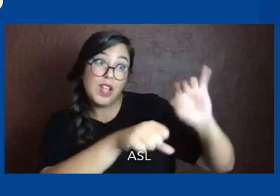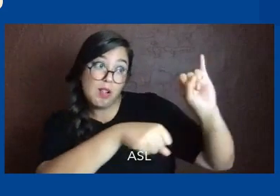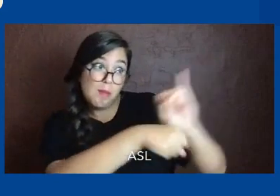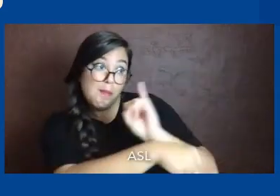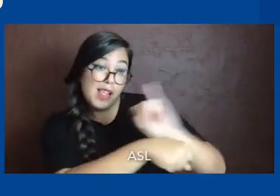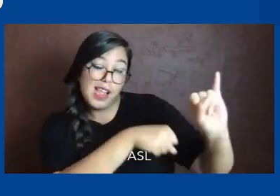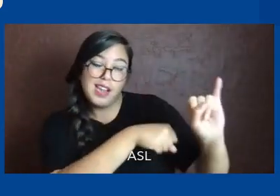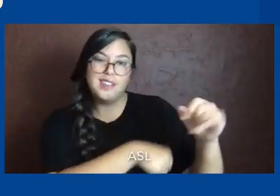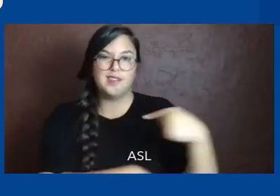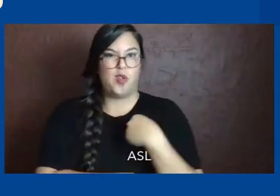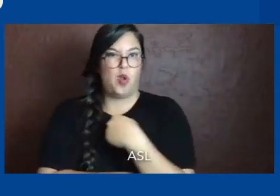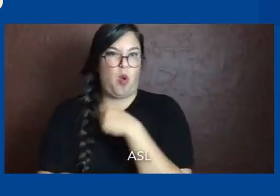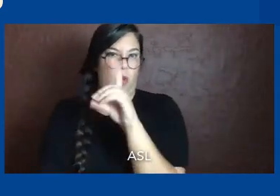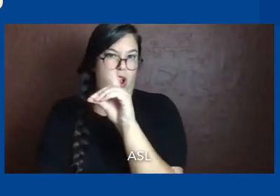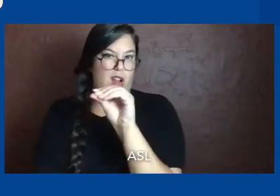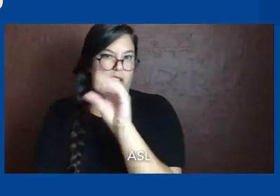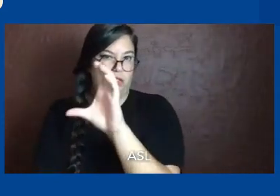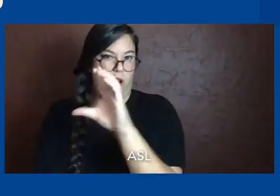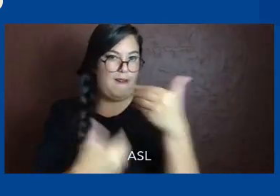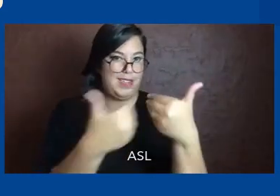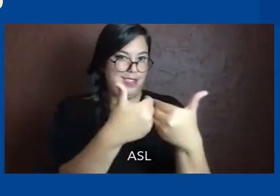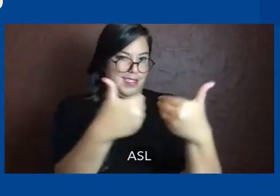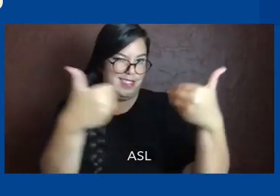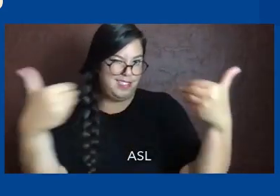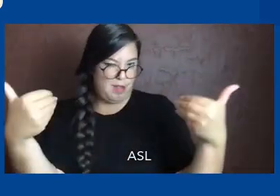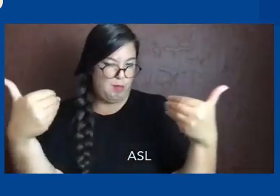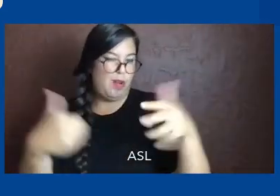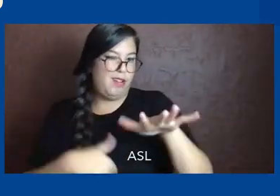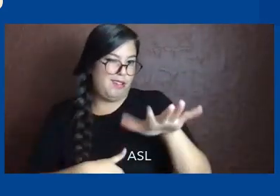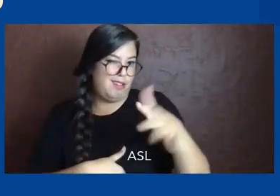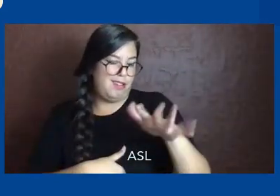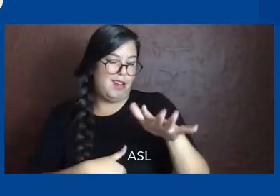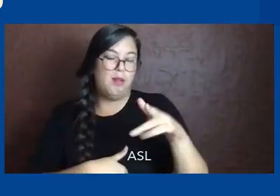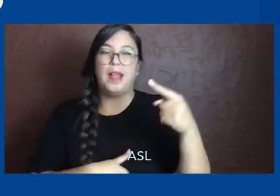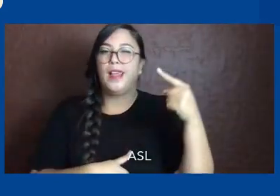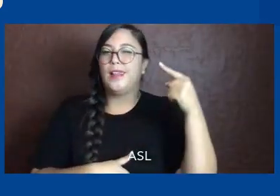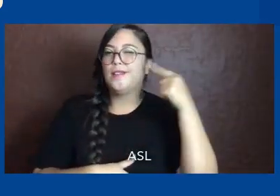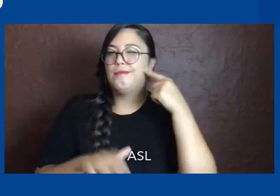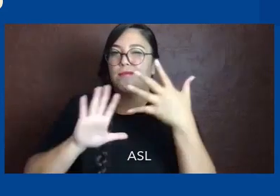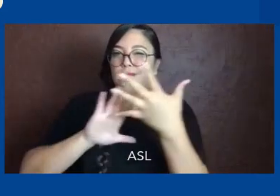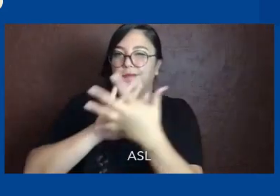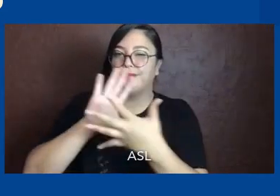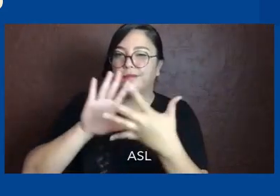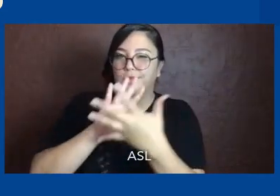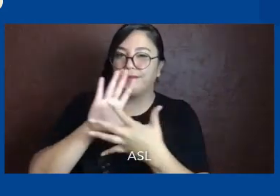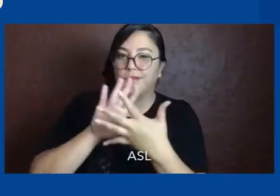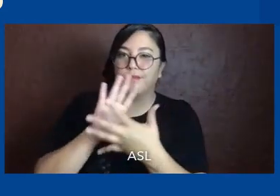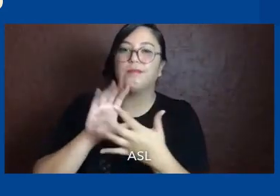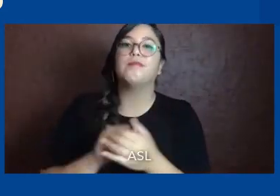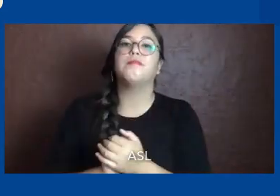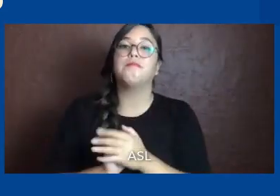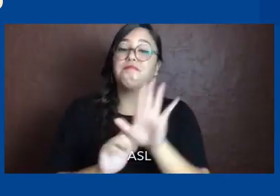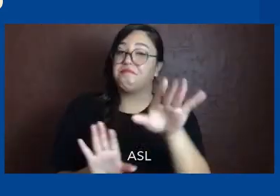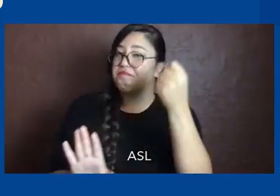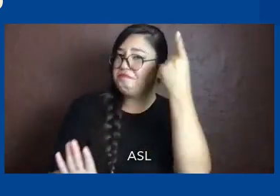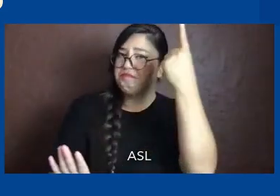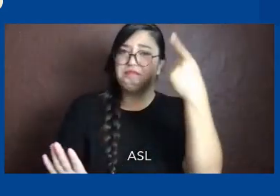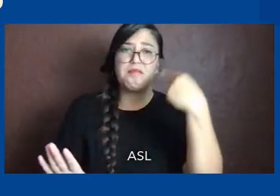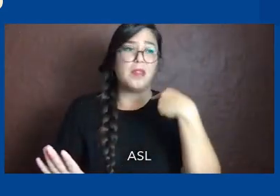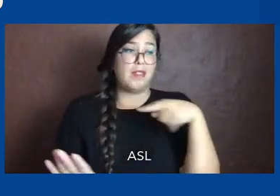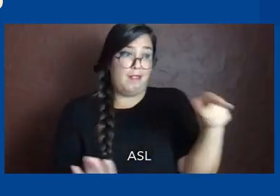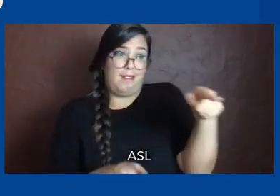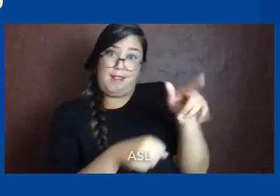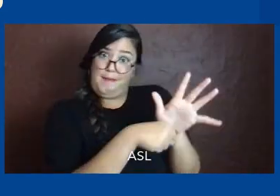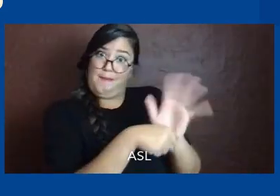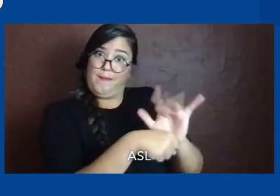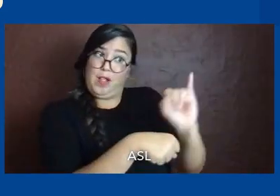that can be incredibly problematic, and we don't necessarily have the standards and the unions and the agents that are protecting us. But